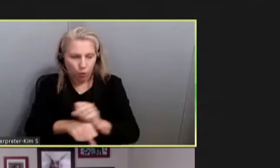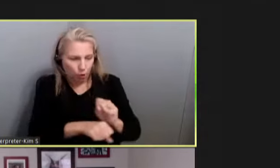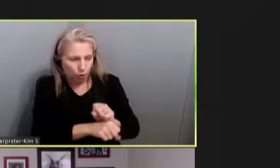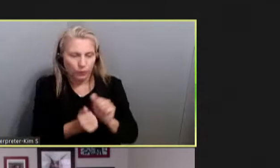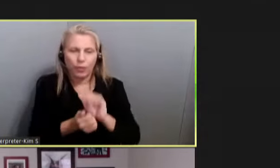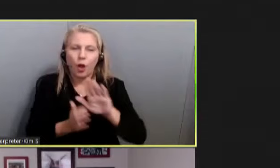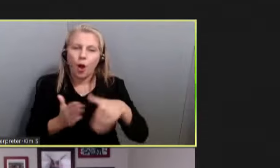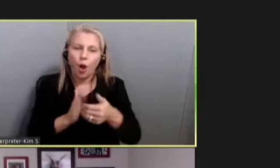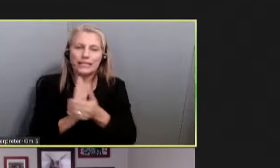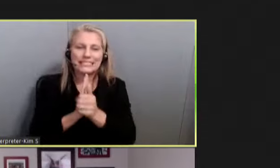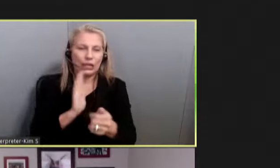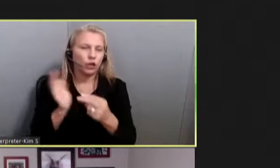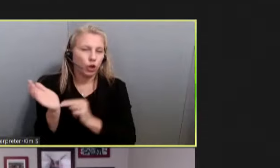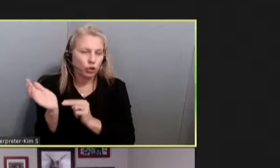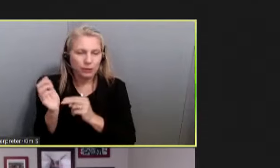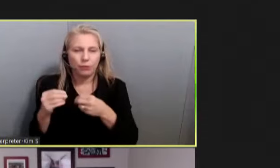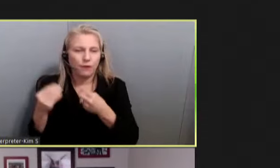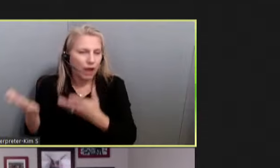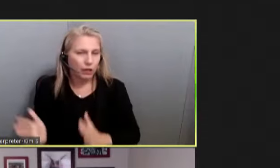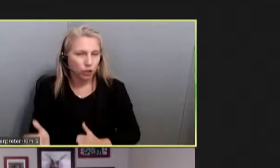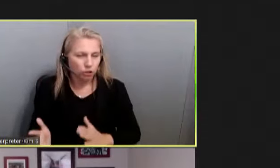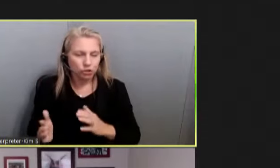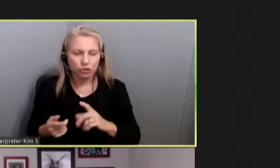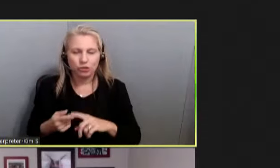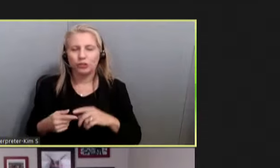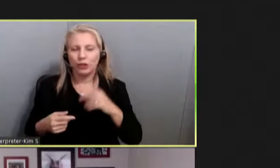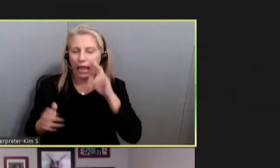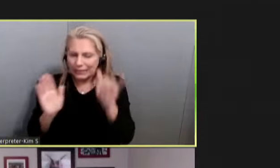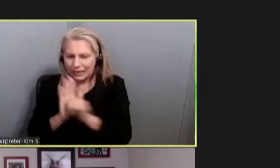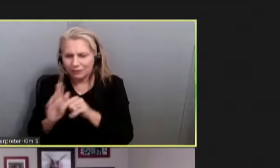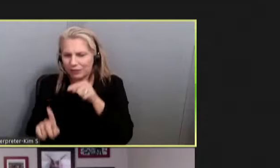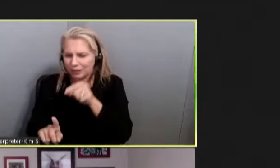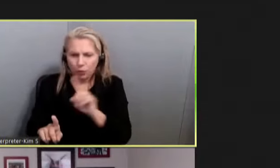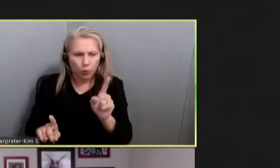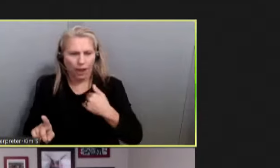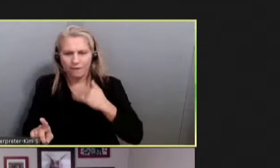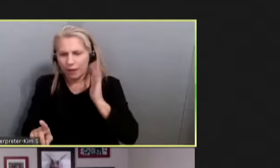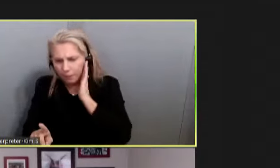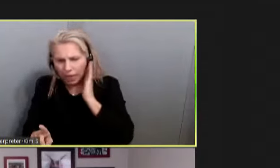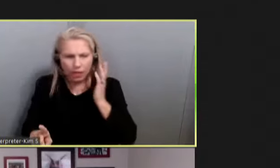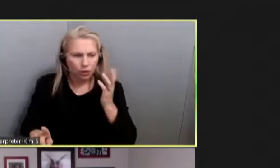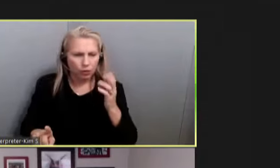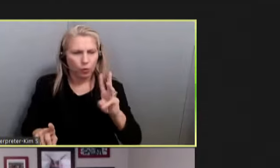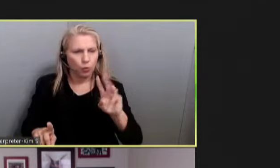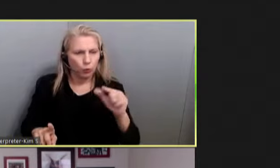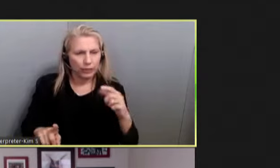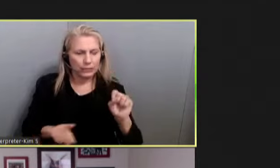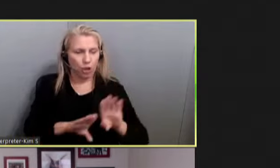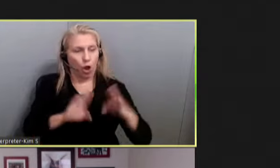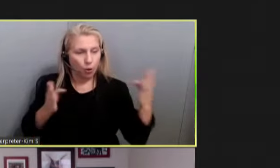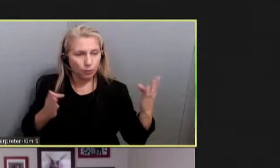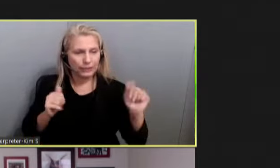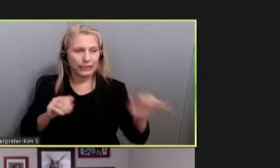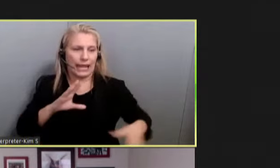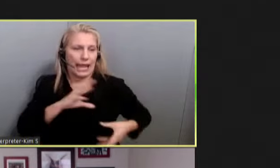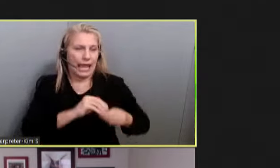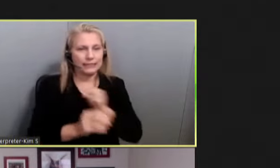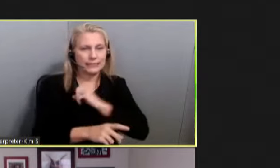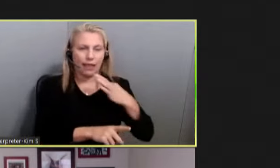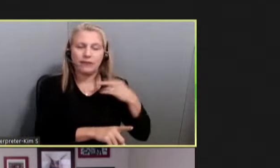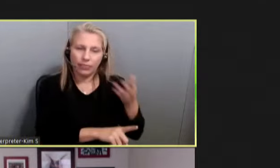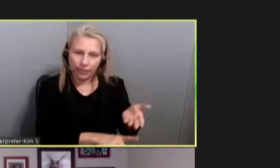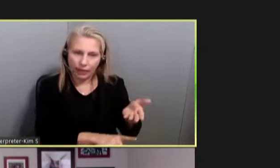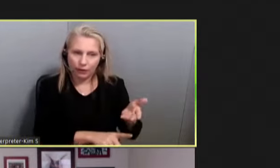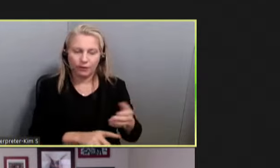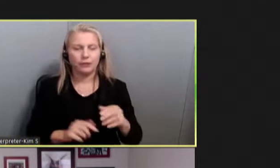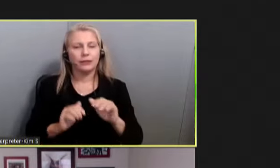nursing providers to identify where they may have beds or wings open so that we can add staffing there. And